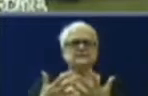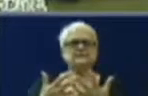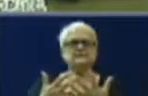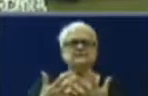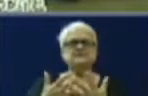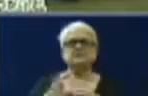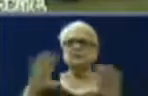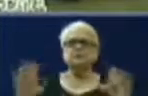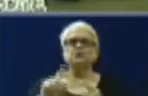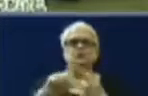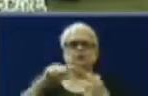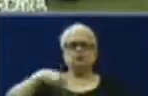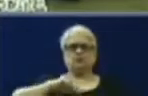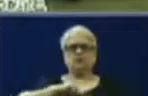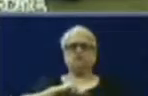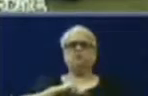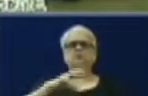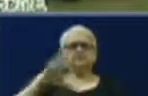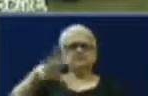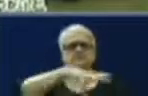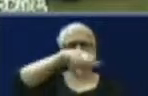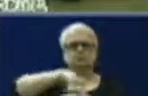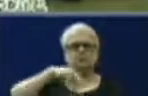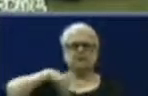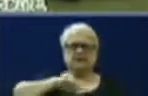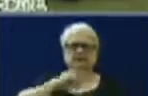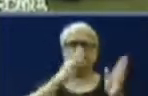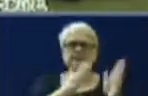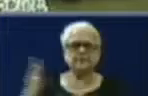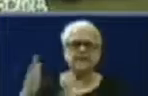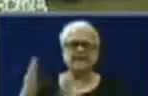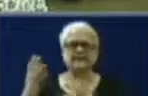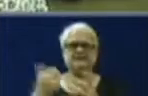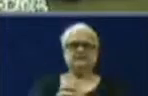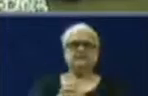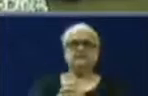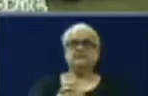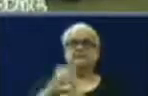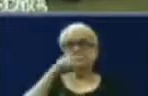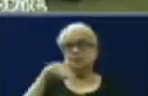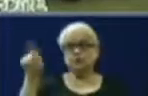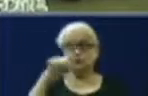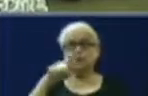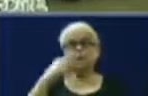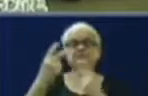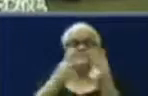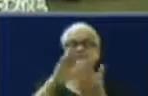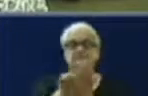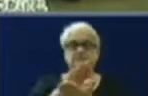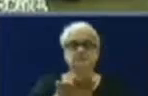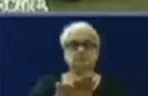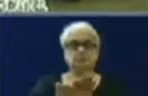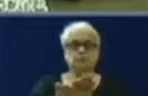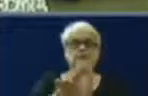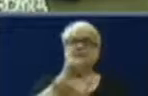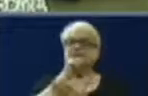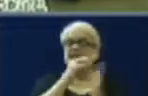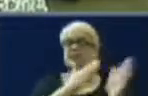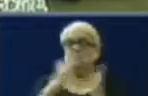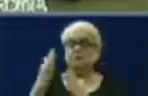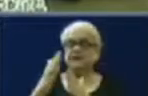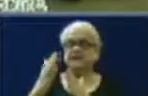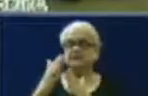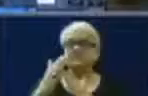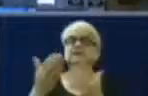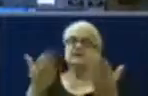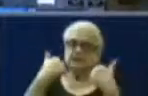them. They want this done with them. And they want you to make a visit to the school. Unprompted, unprepared. Come walk